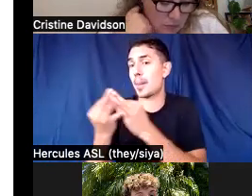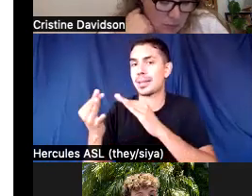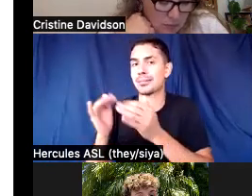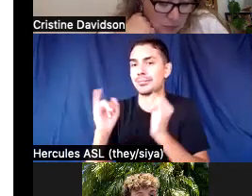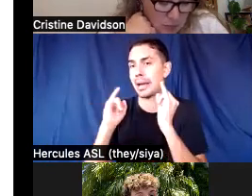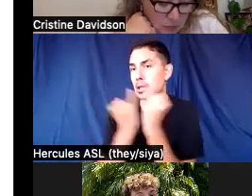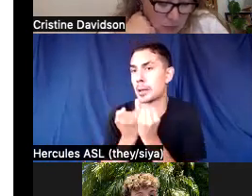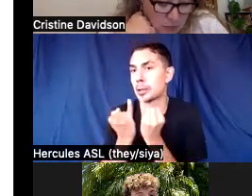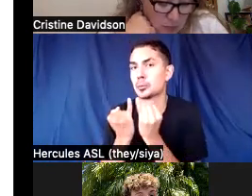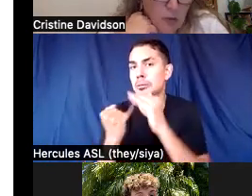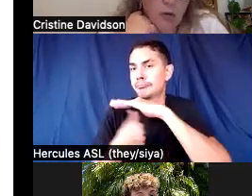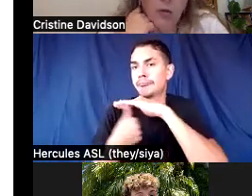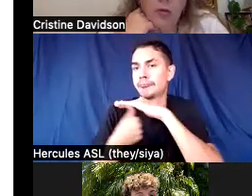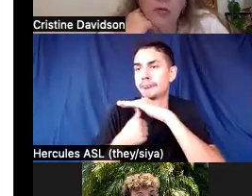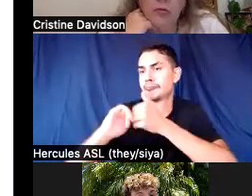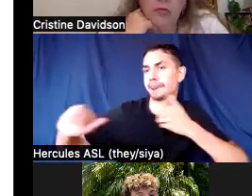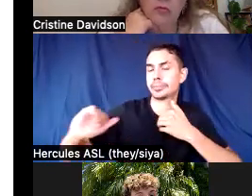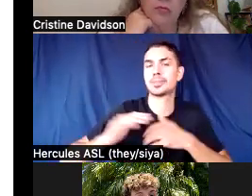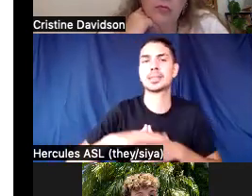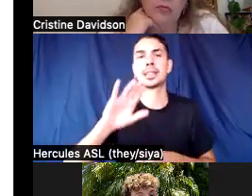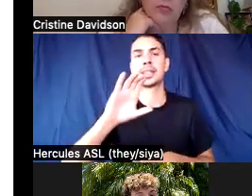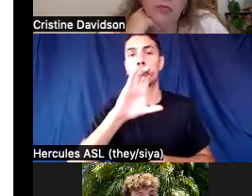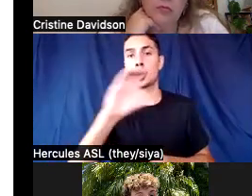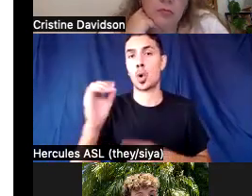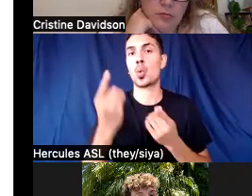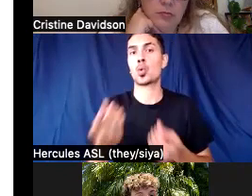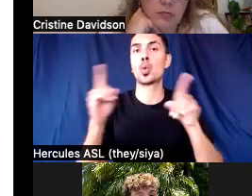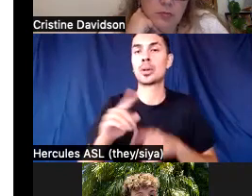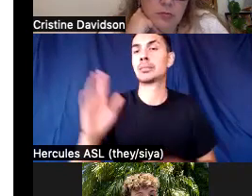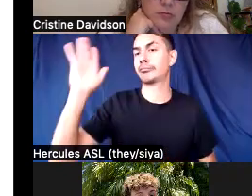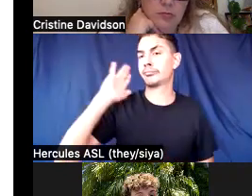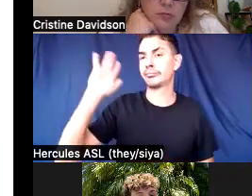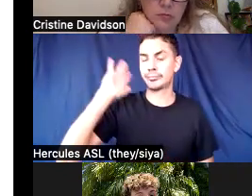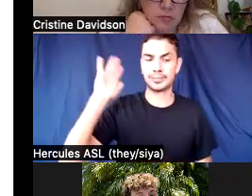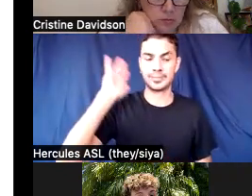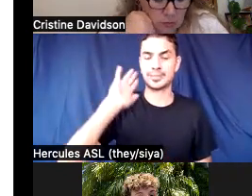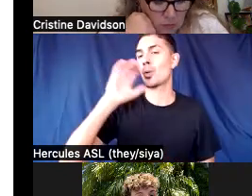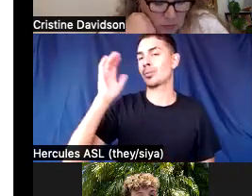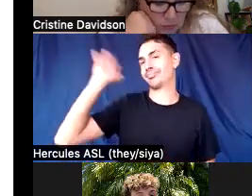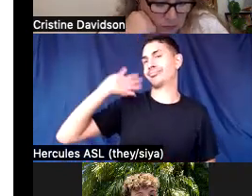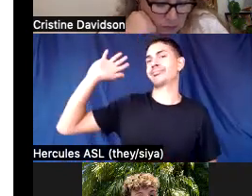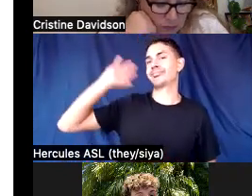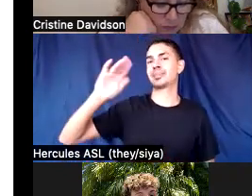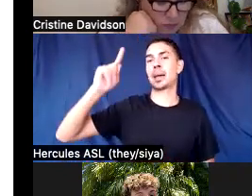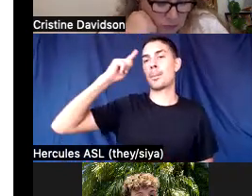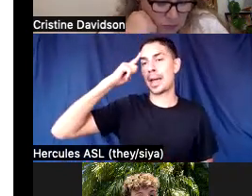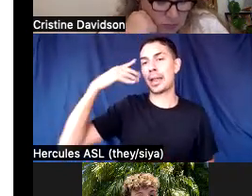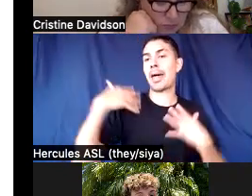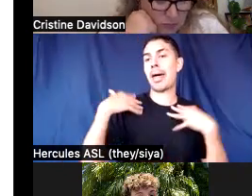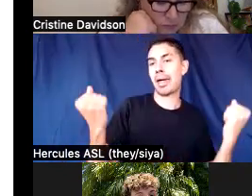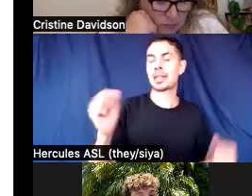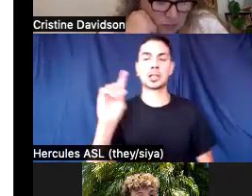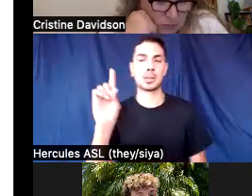Like that co-occurring thing used to be back in the day, it was mental health and domestic